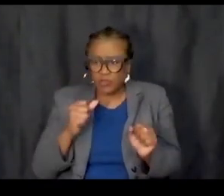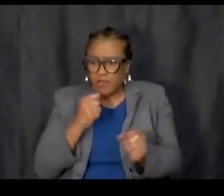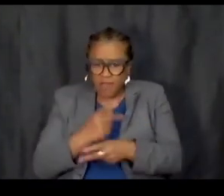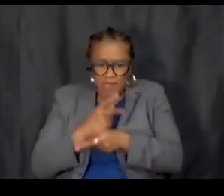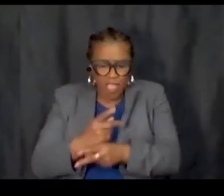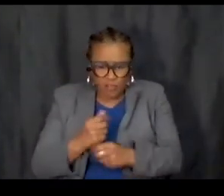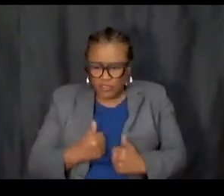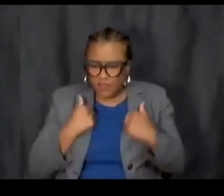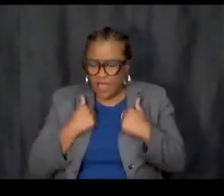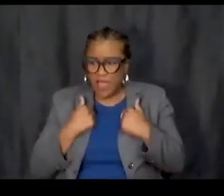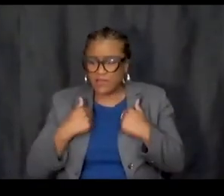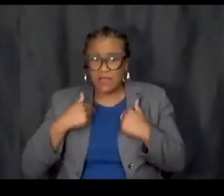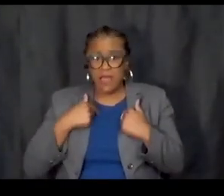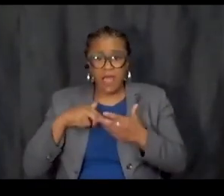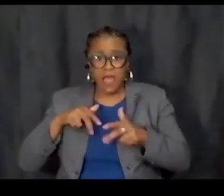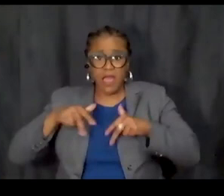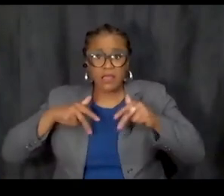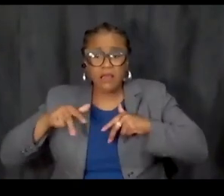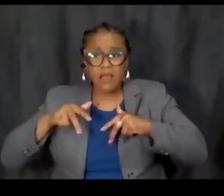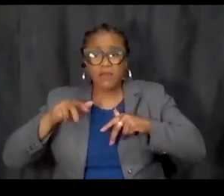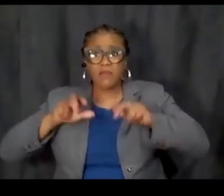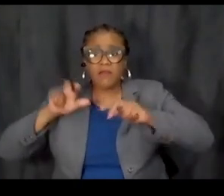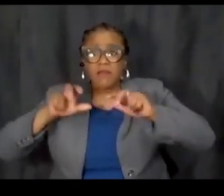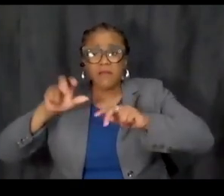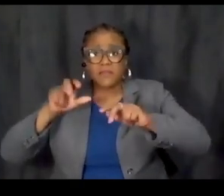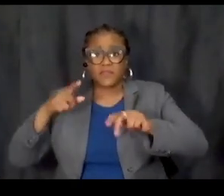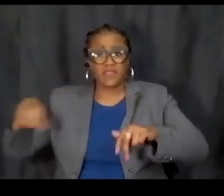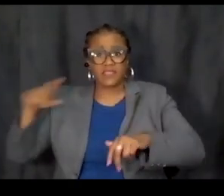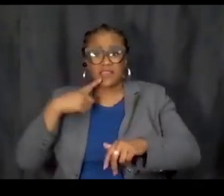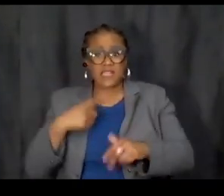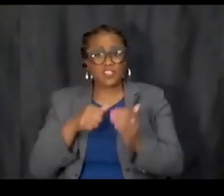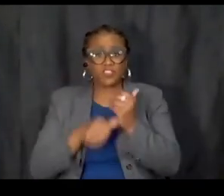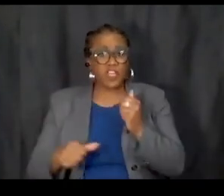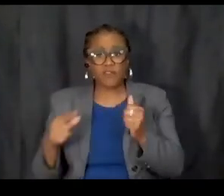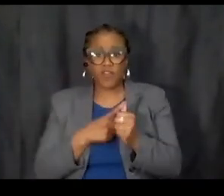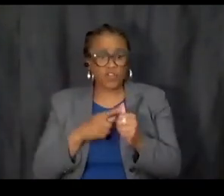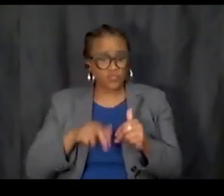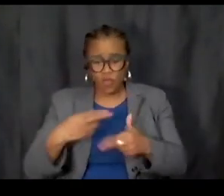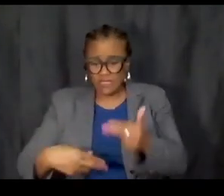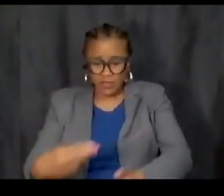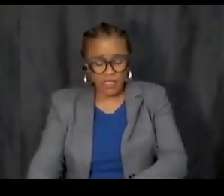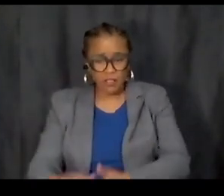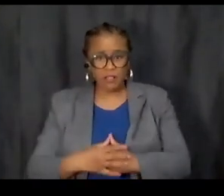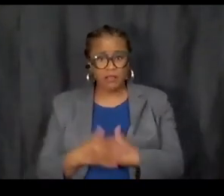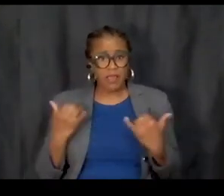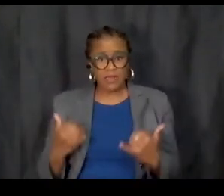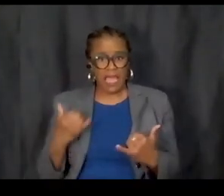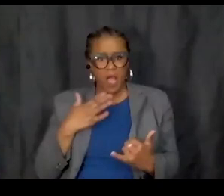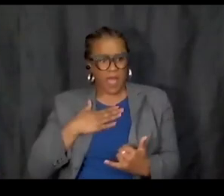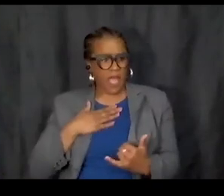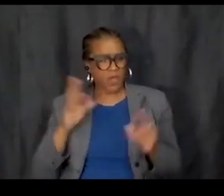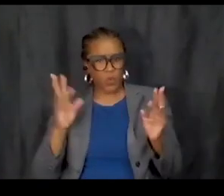I climb cobblestone street heights where our guide tells us shit first rolled downhill. Now it's on my